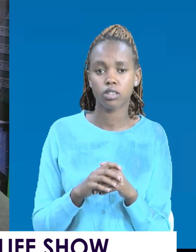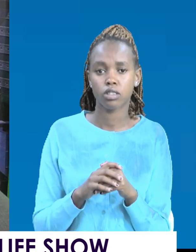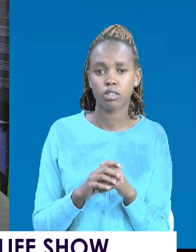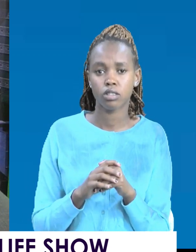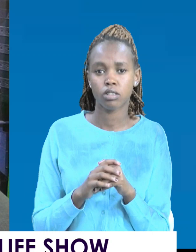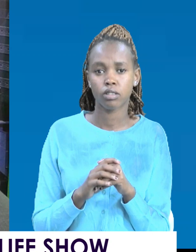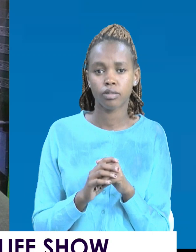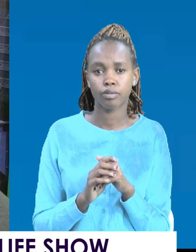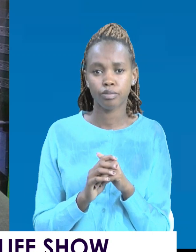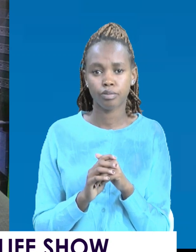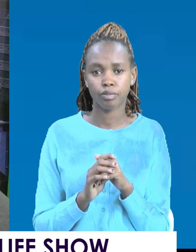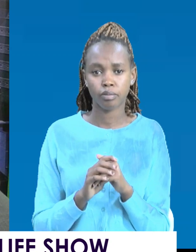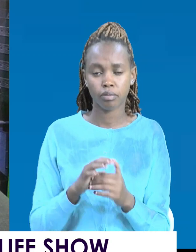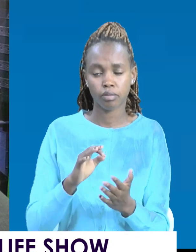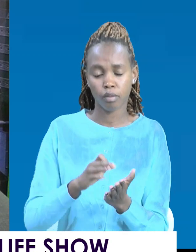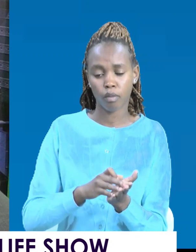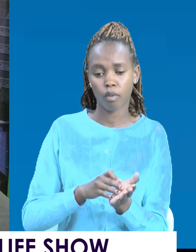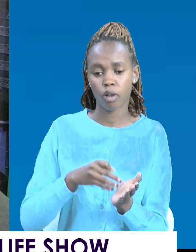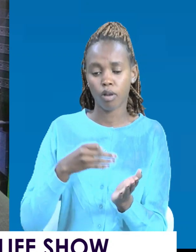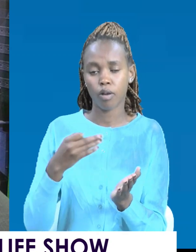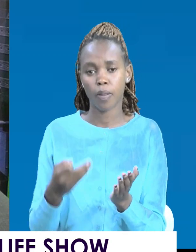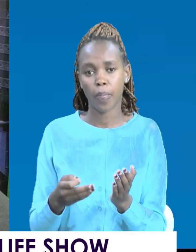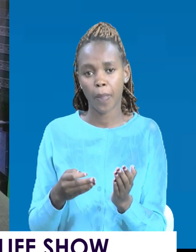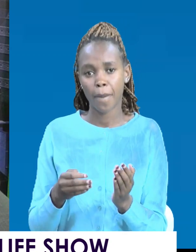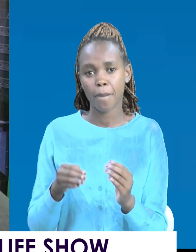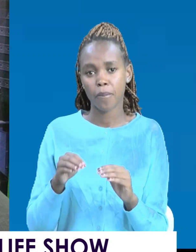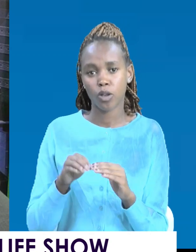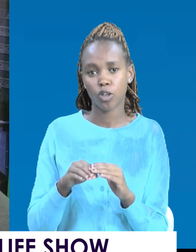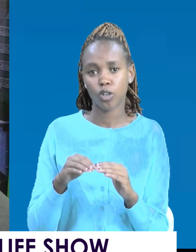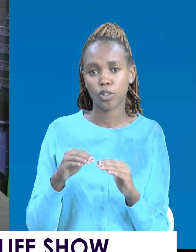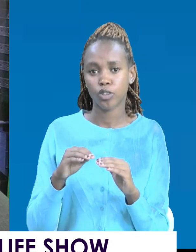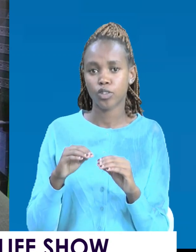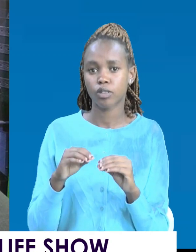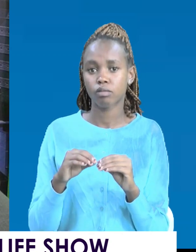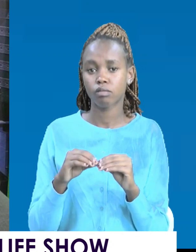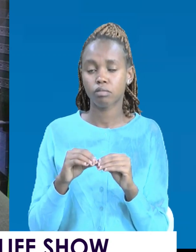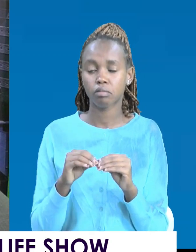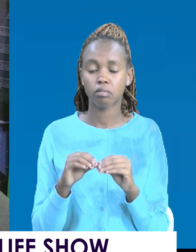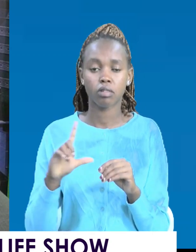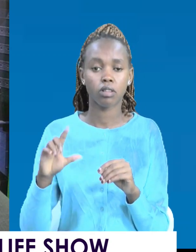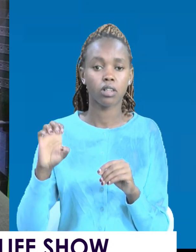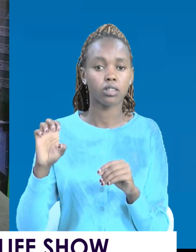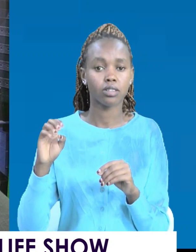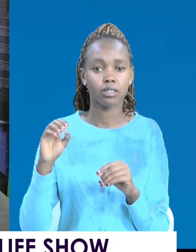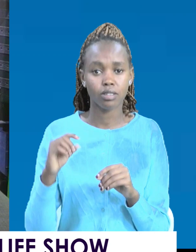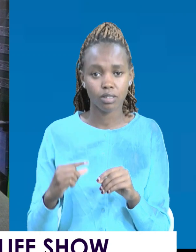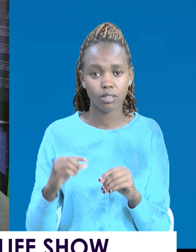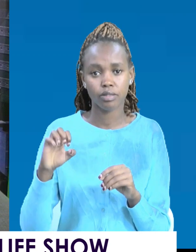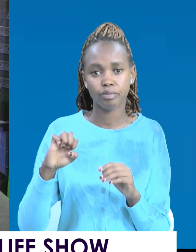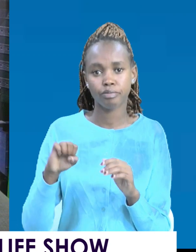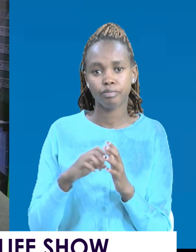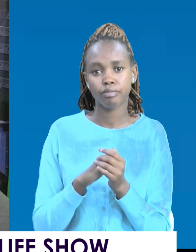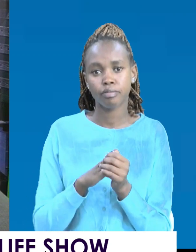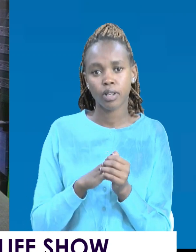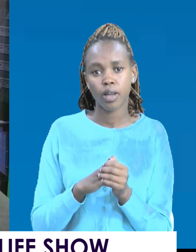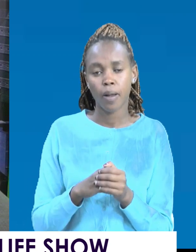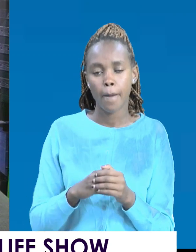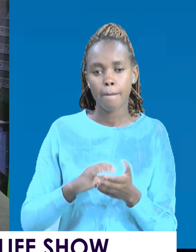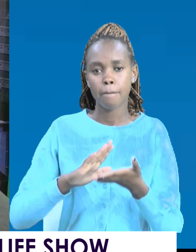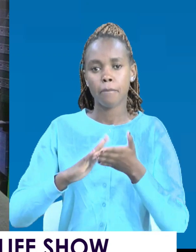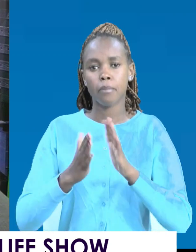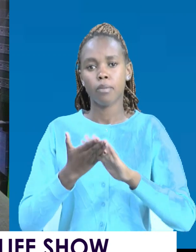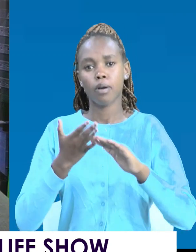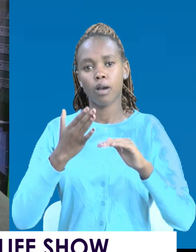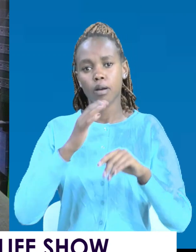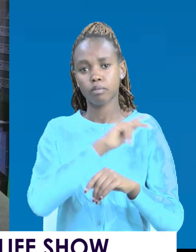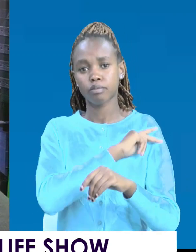almost fall at your feet, because you've discovered your purpose. they become powerless. They cannot deny